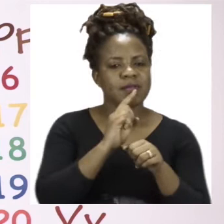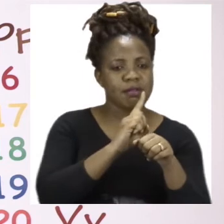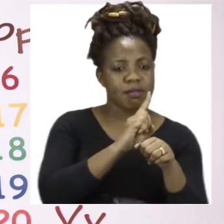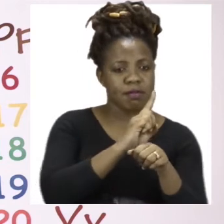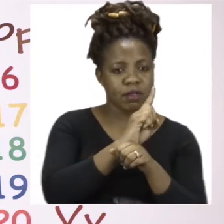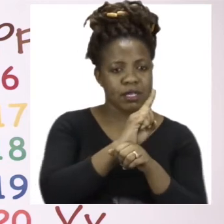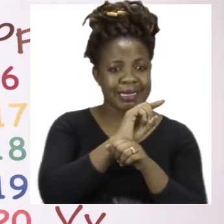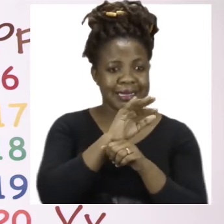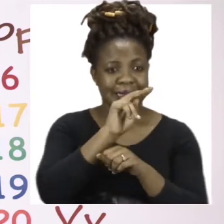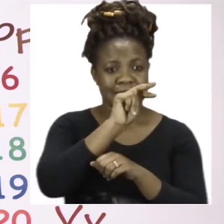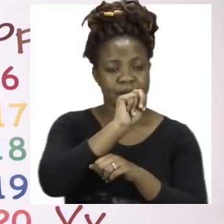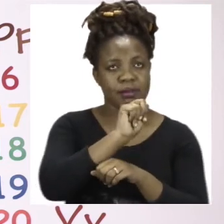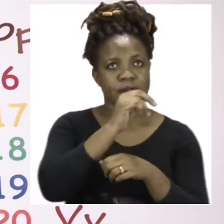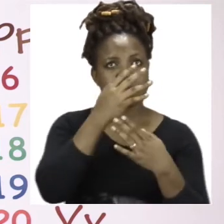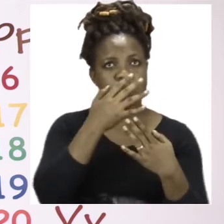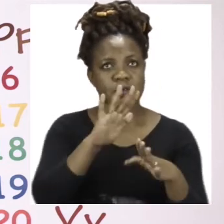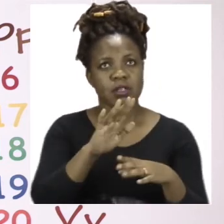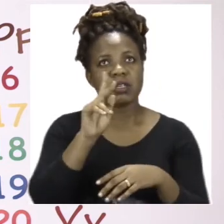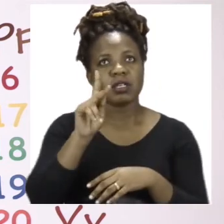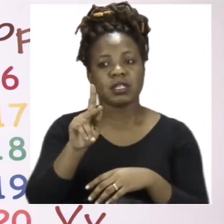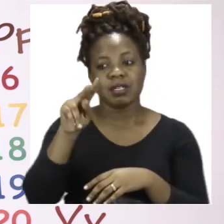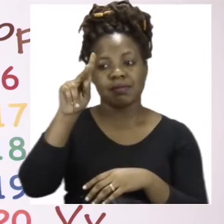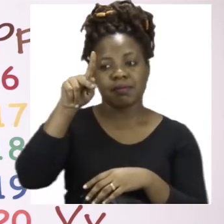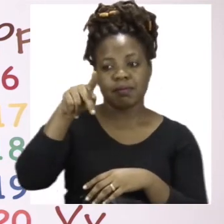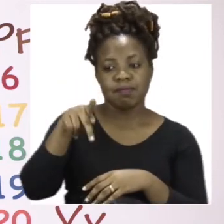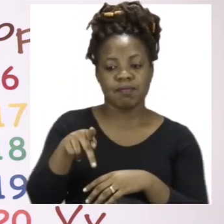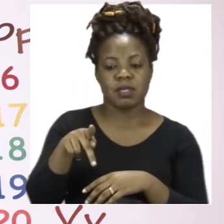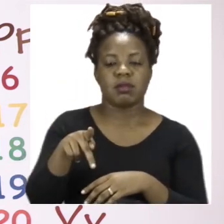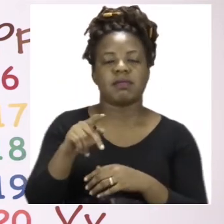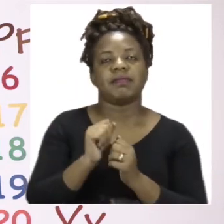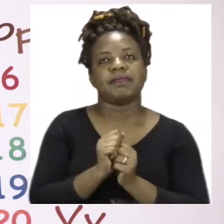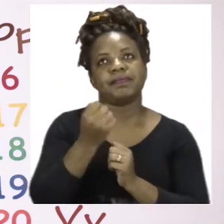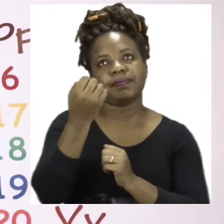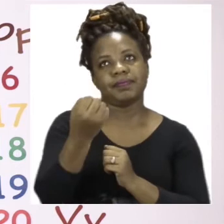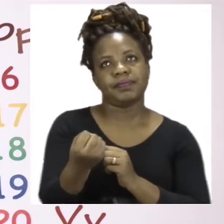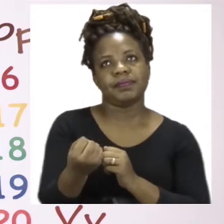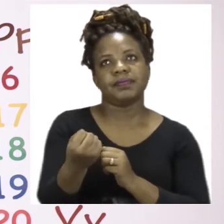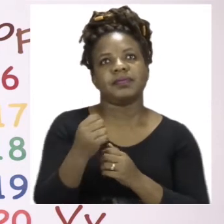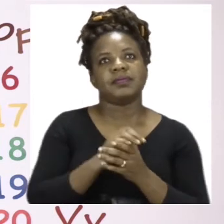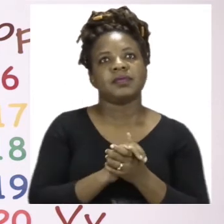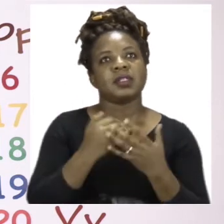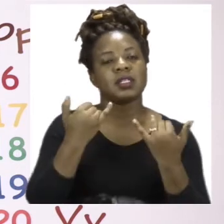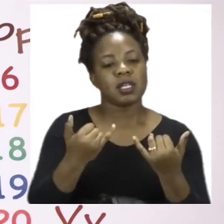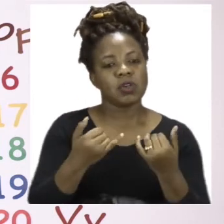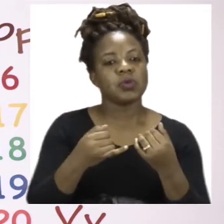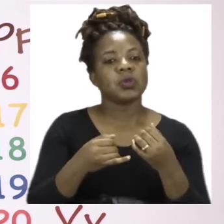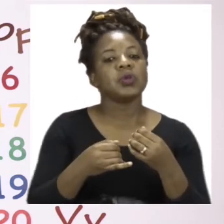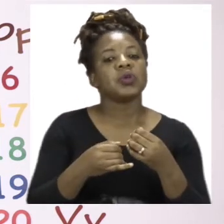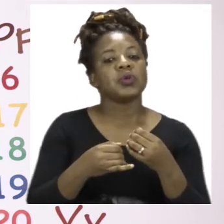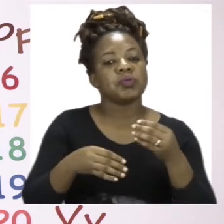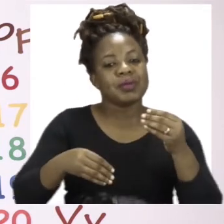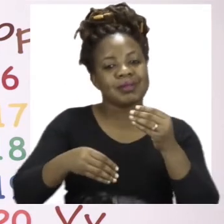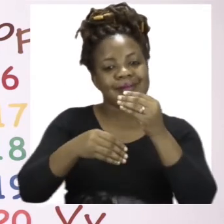that shares with the word smartphone. So we're going to continue our word